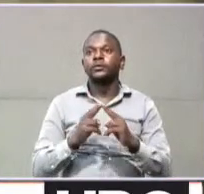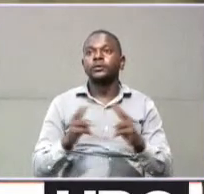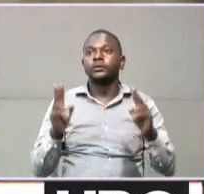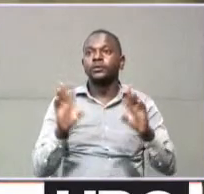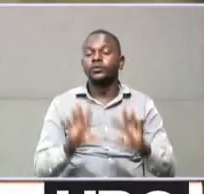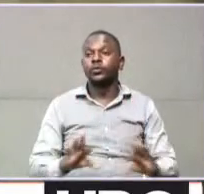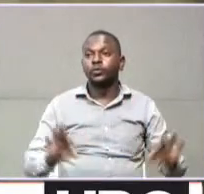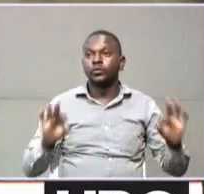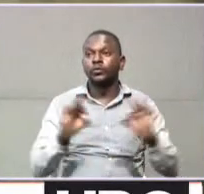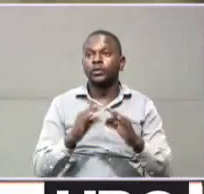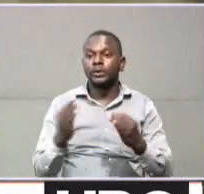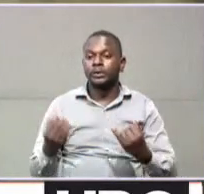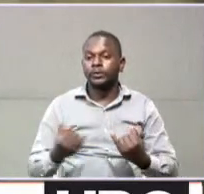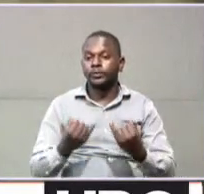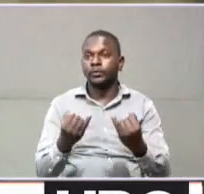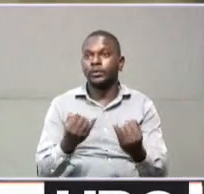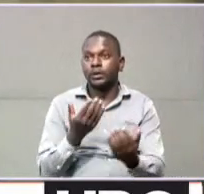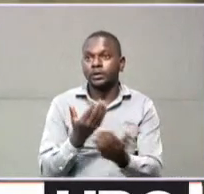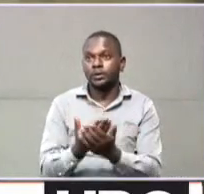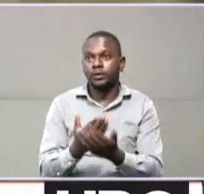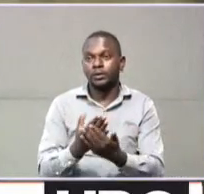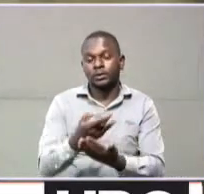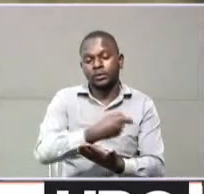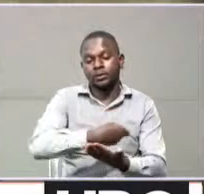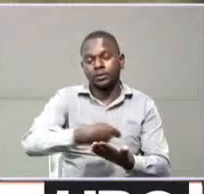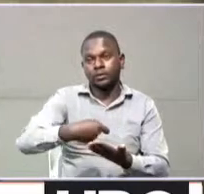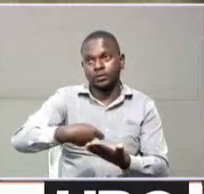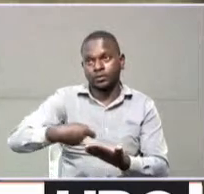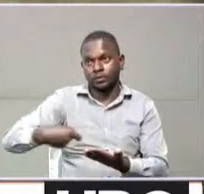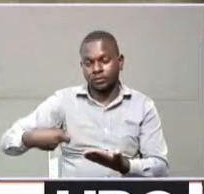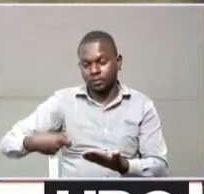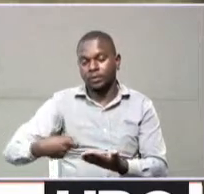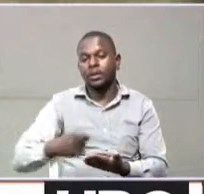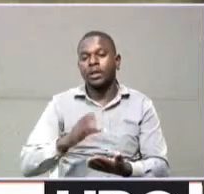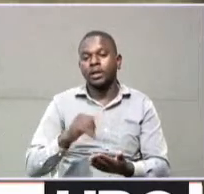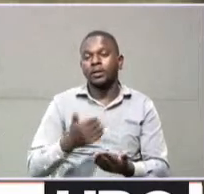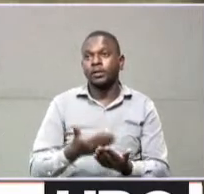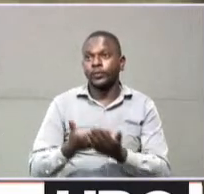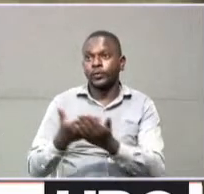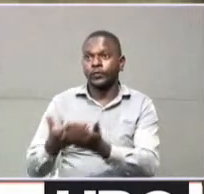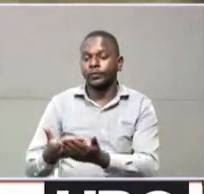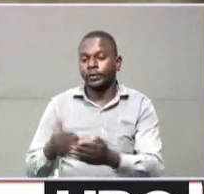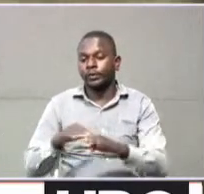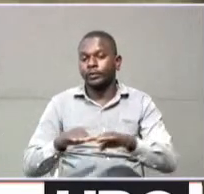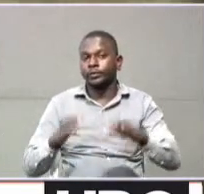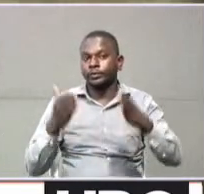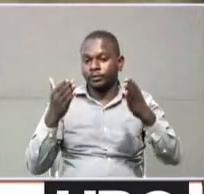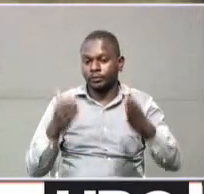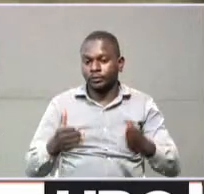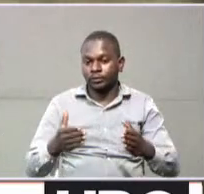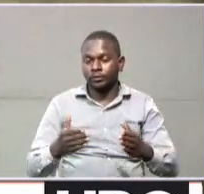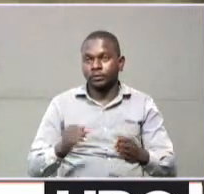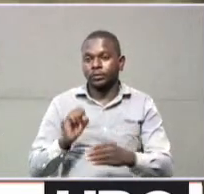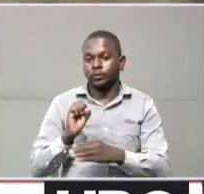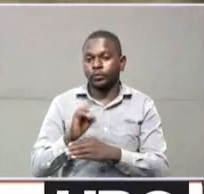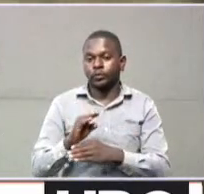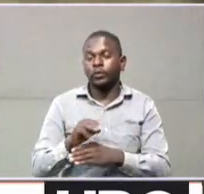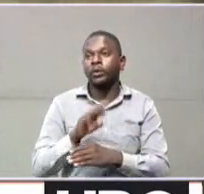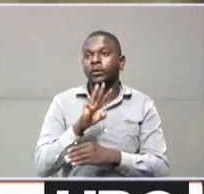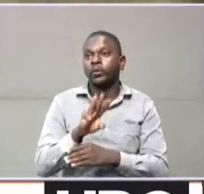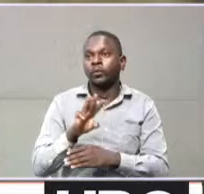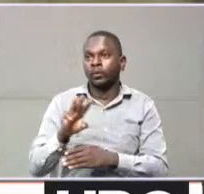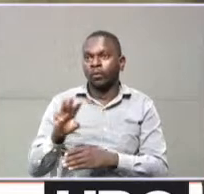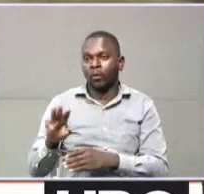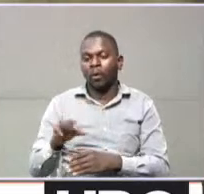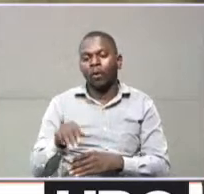information so i request you sign it and then you write on table so that we can upload it on a system